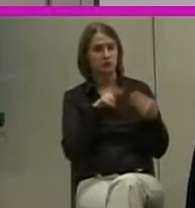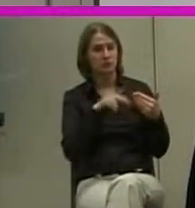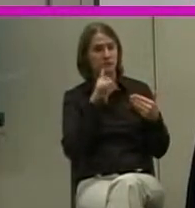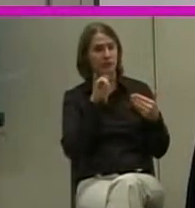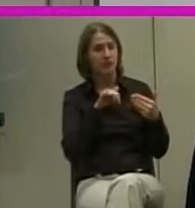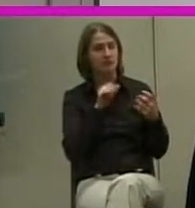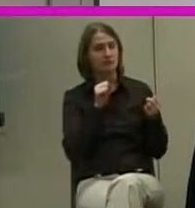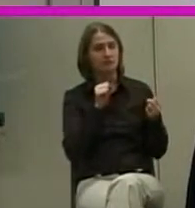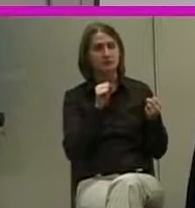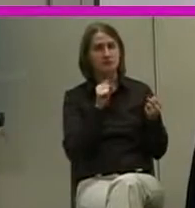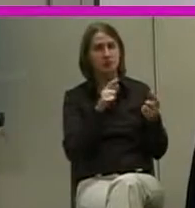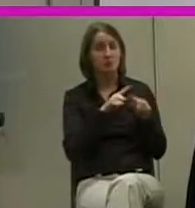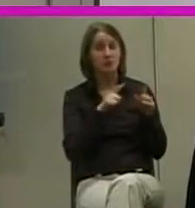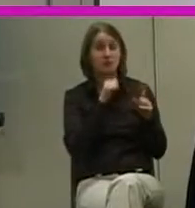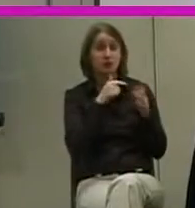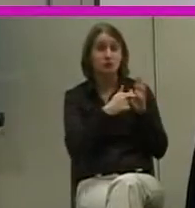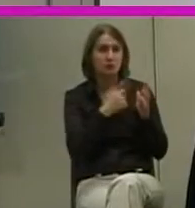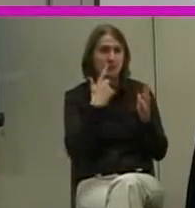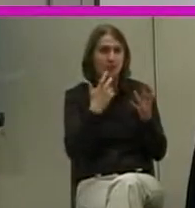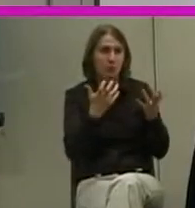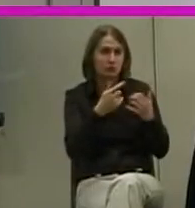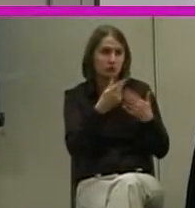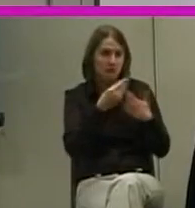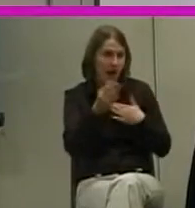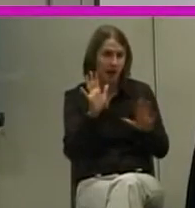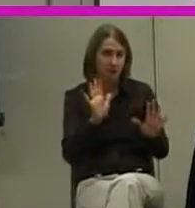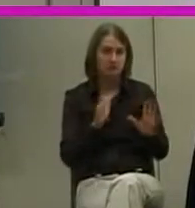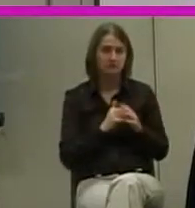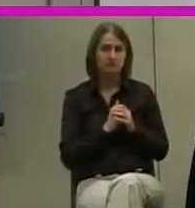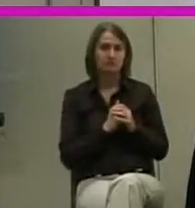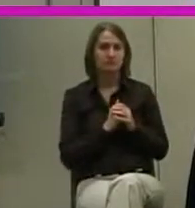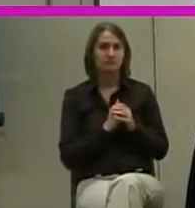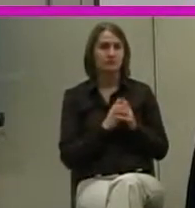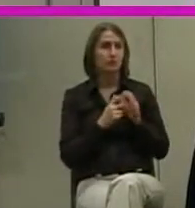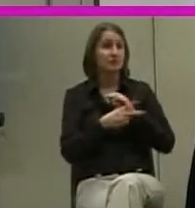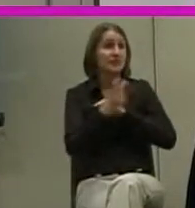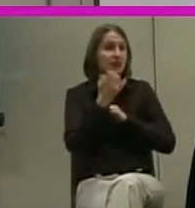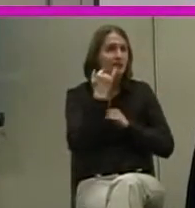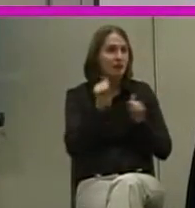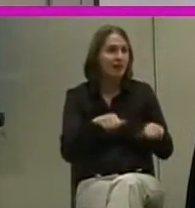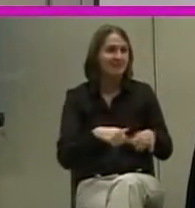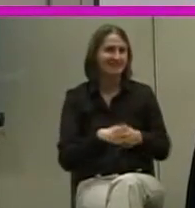you that because I want you to buy something. In fact, shoplift it.